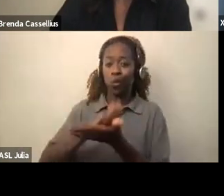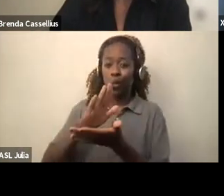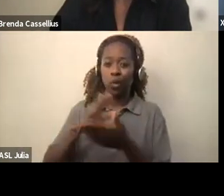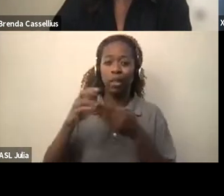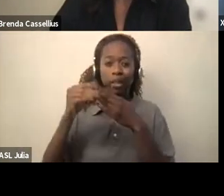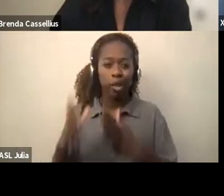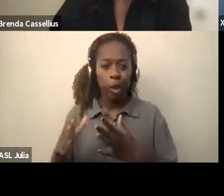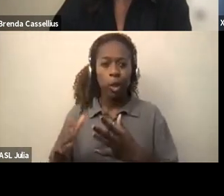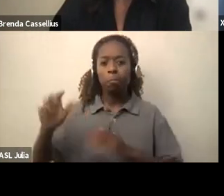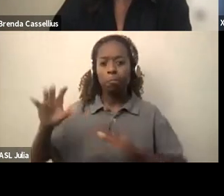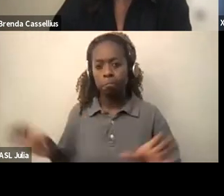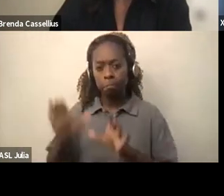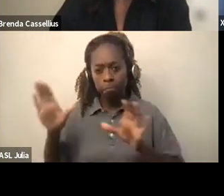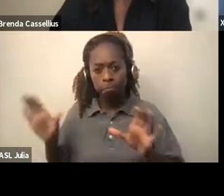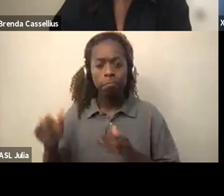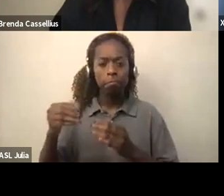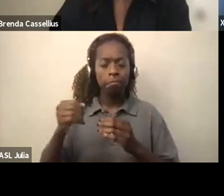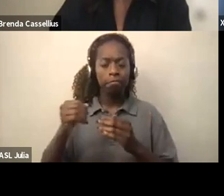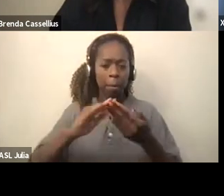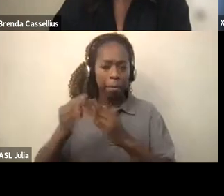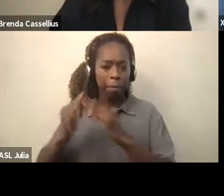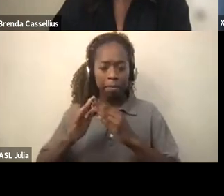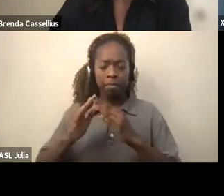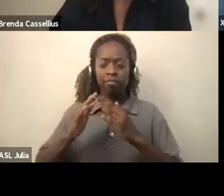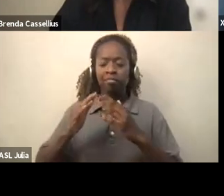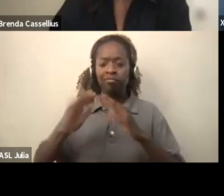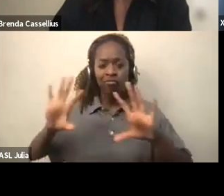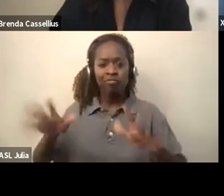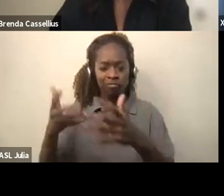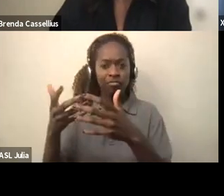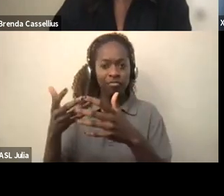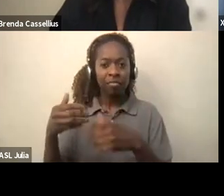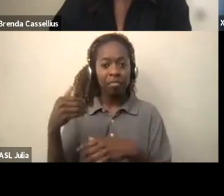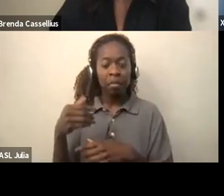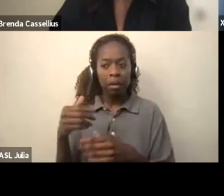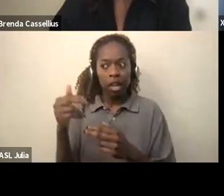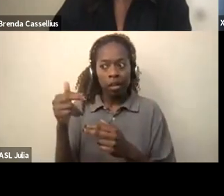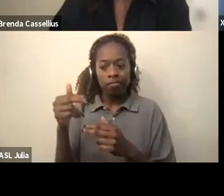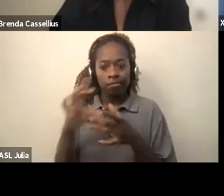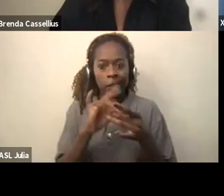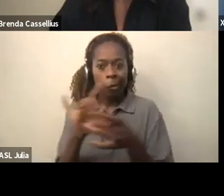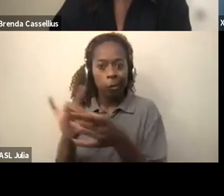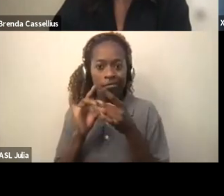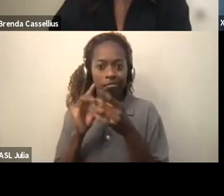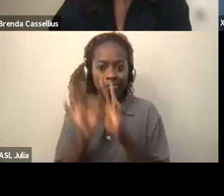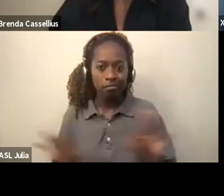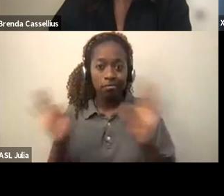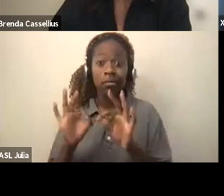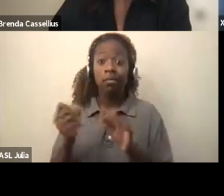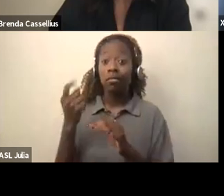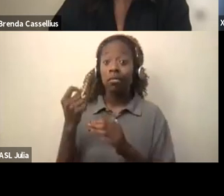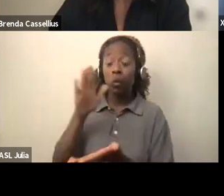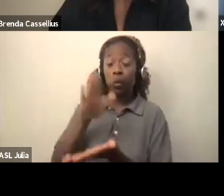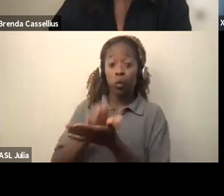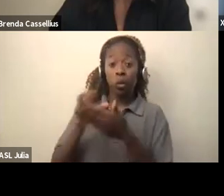building your own network of support um is is crucial and uh school leaders are always respectful